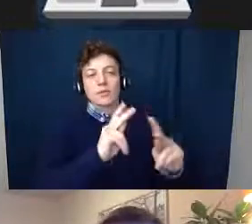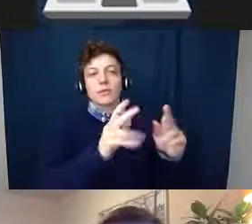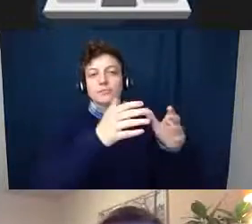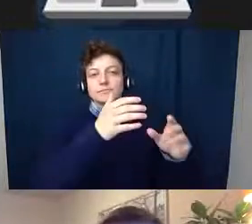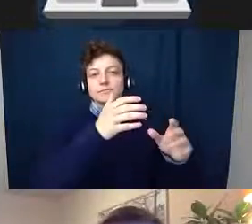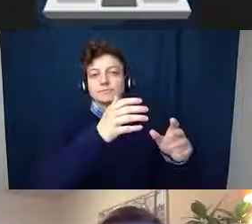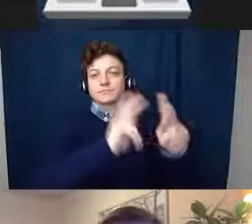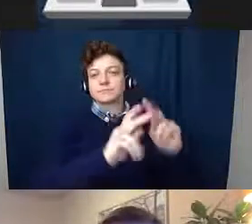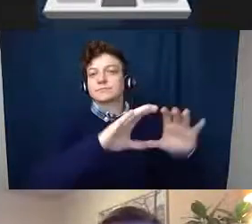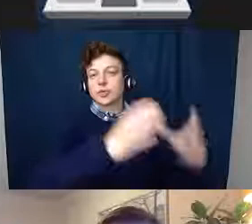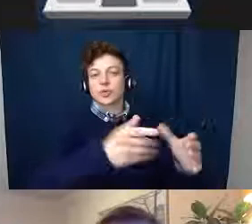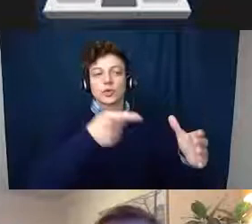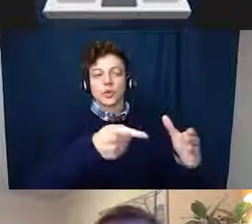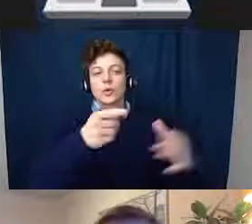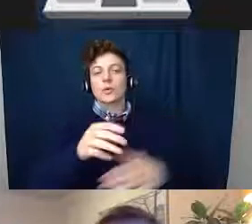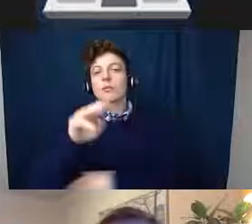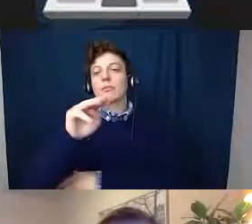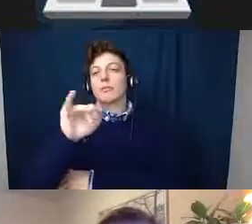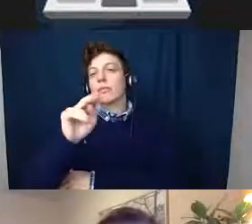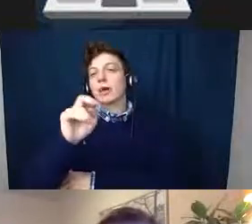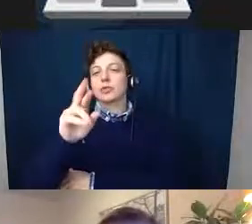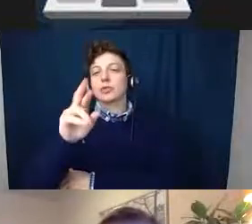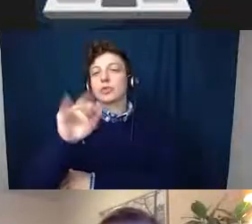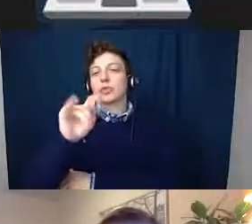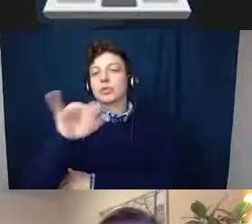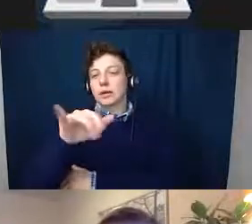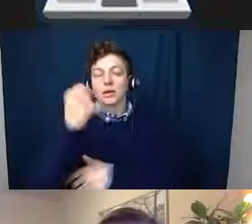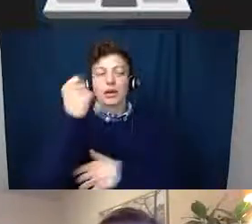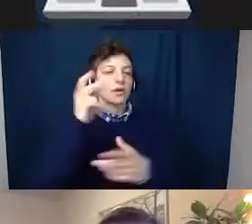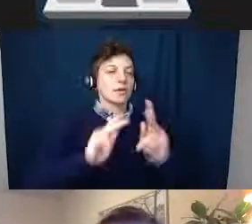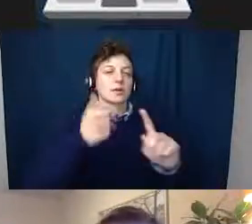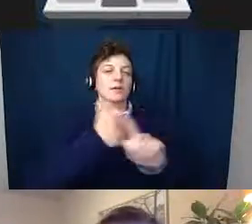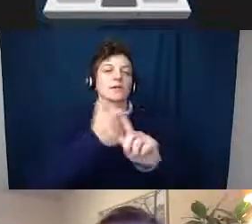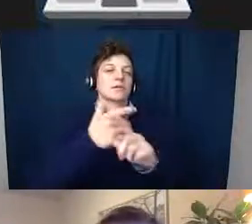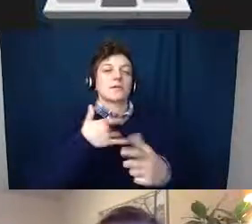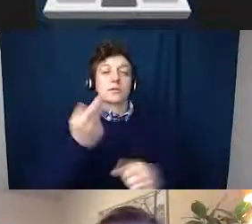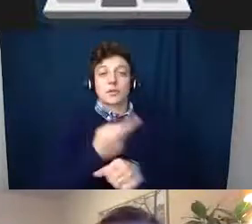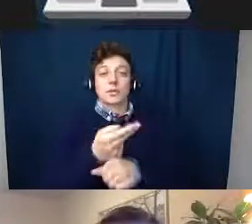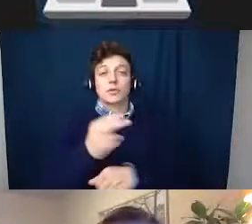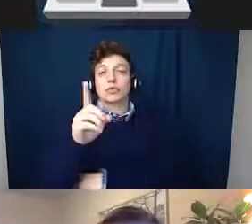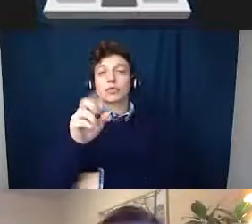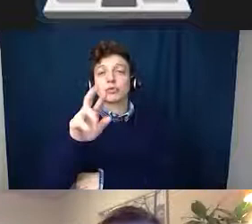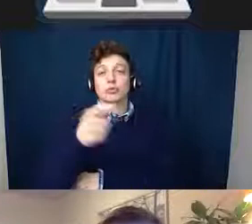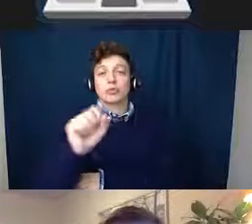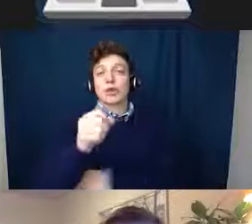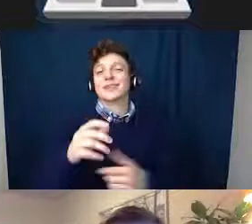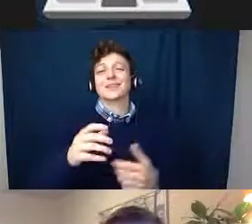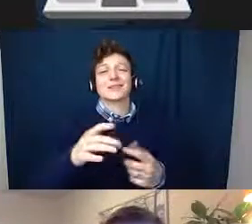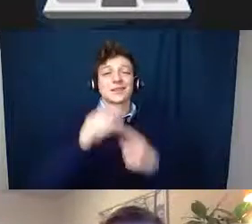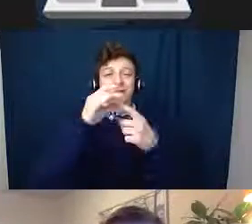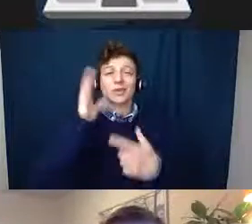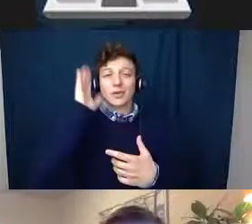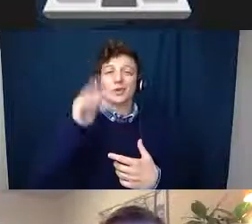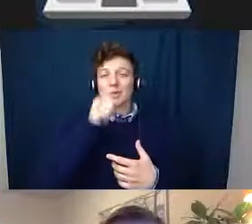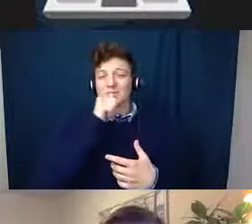But I think people who use drugs especially suffer from stigma. And this is something that really actively works against efforts to